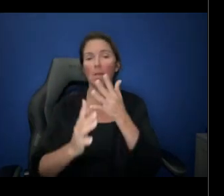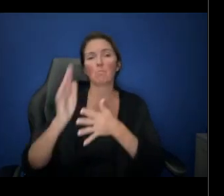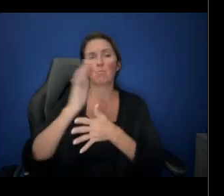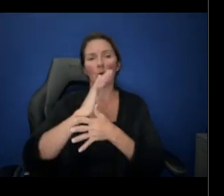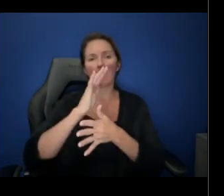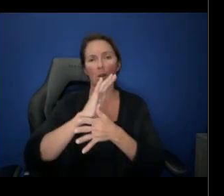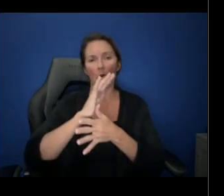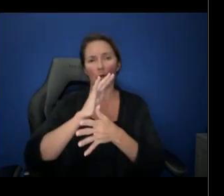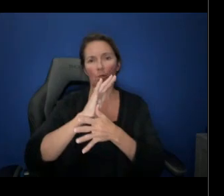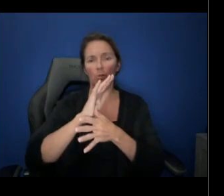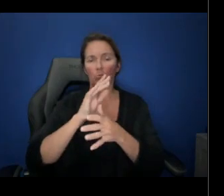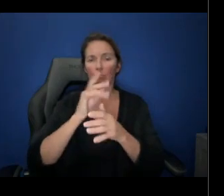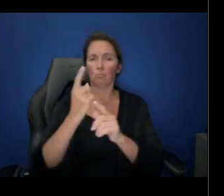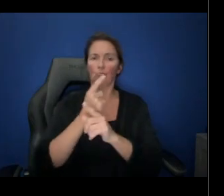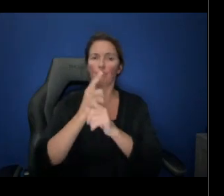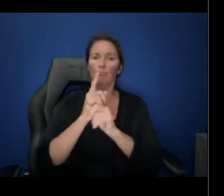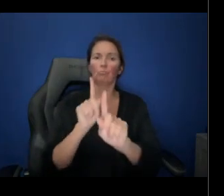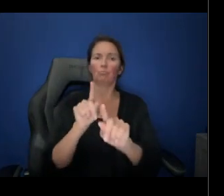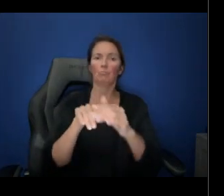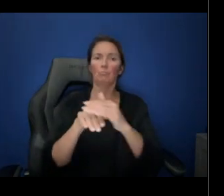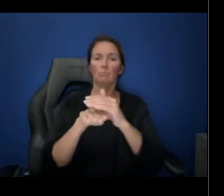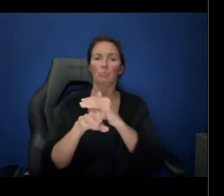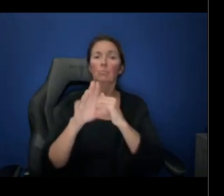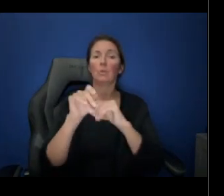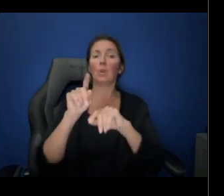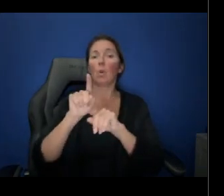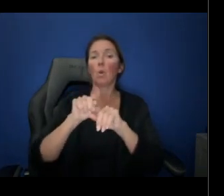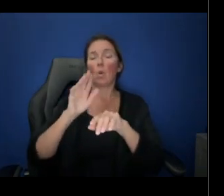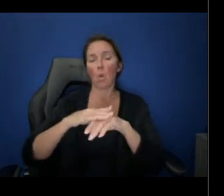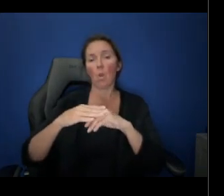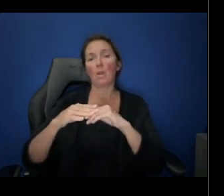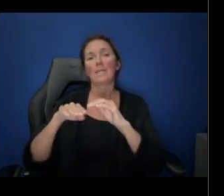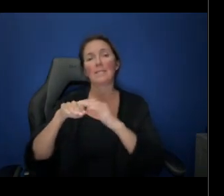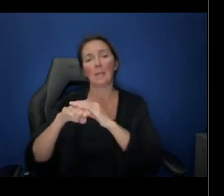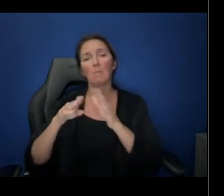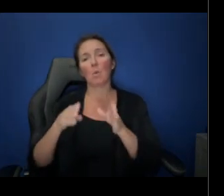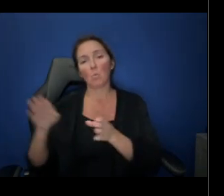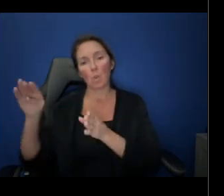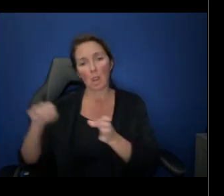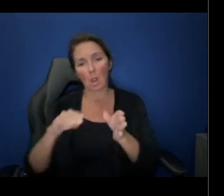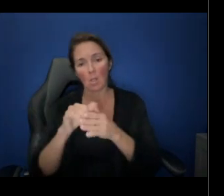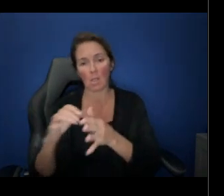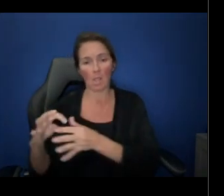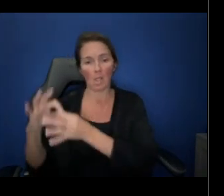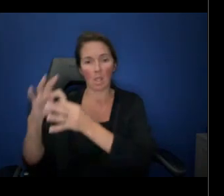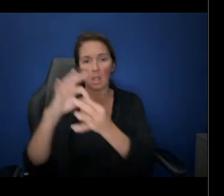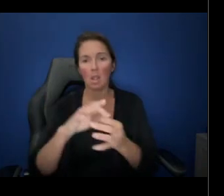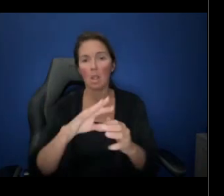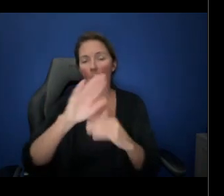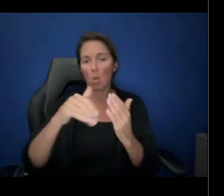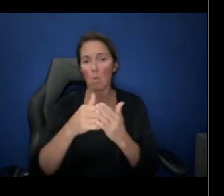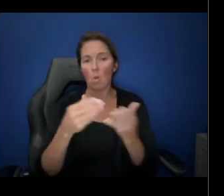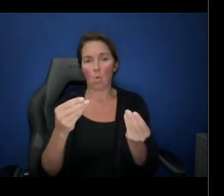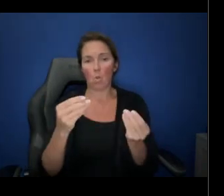entrance and be on an accessible route connecting all ground floor